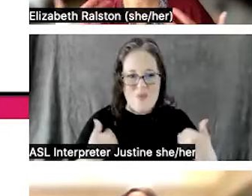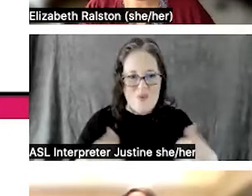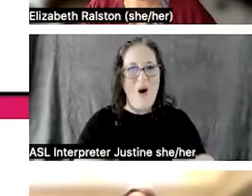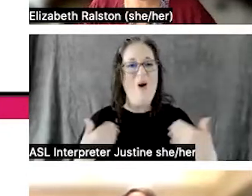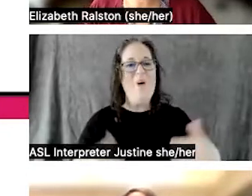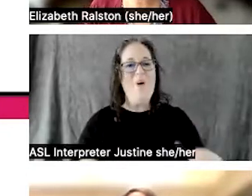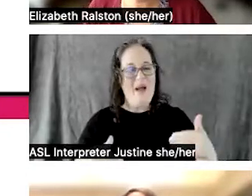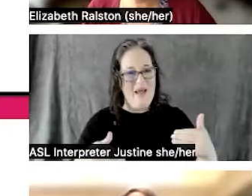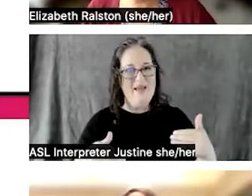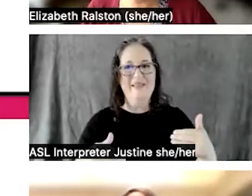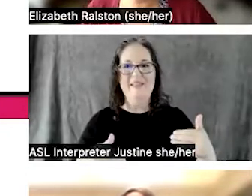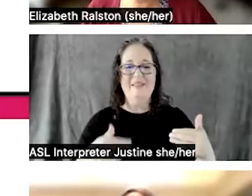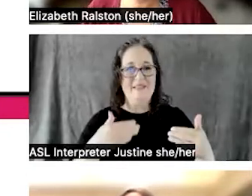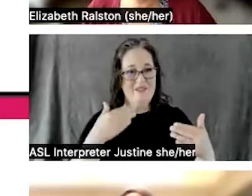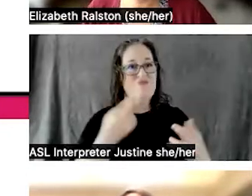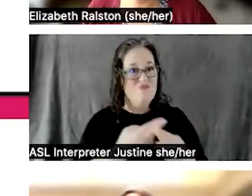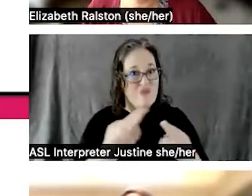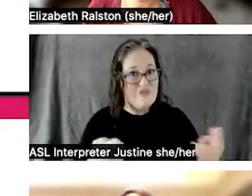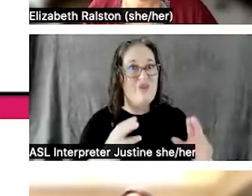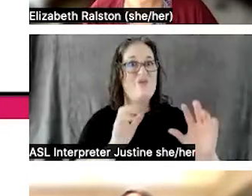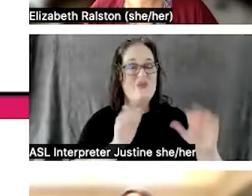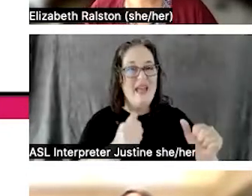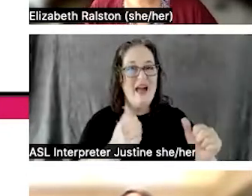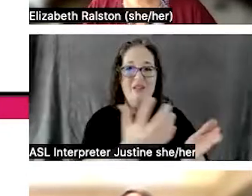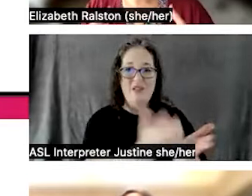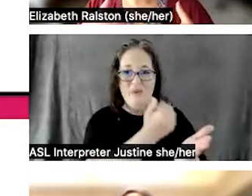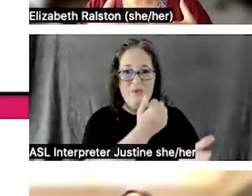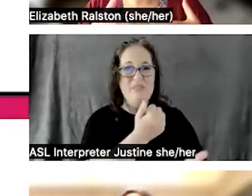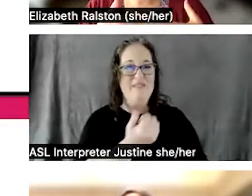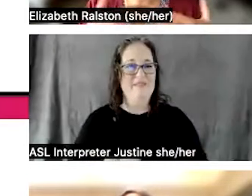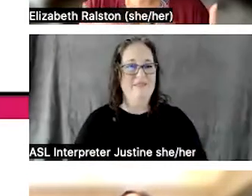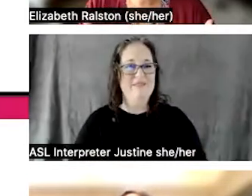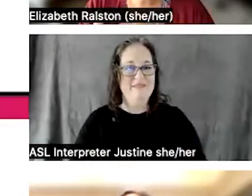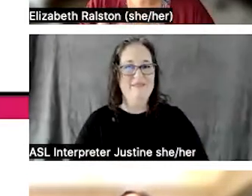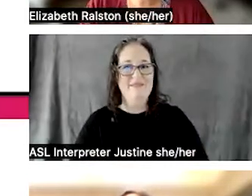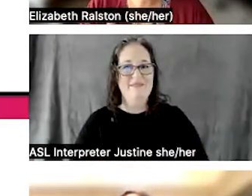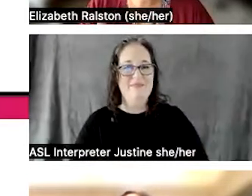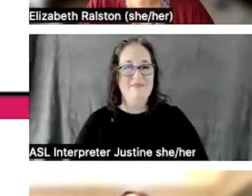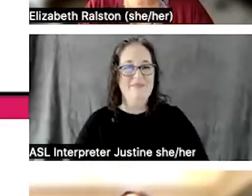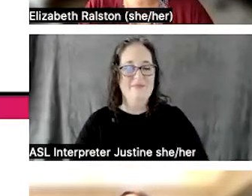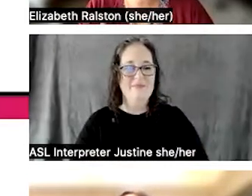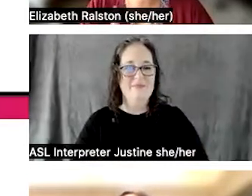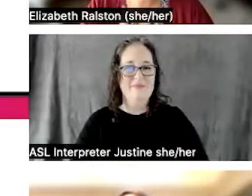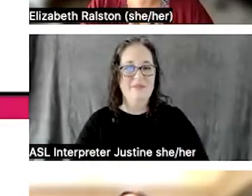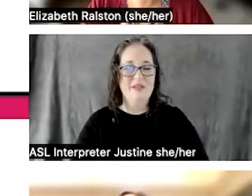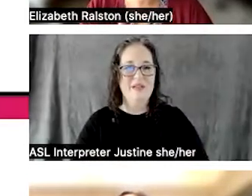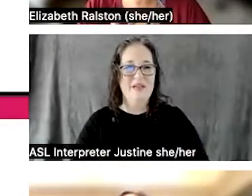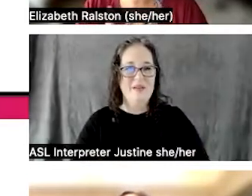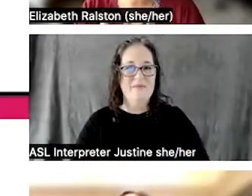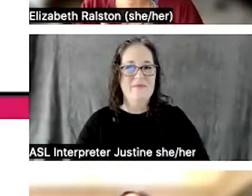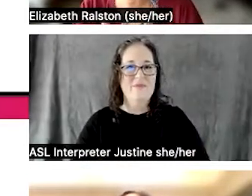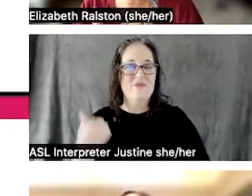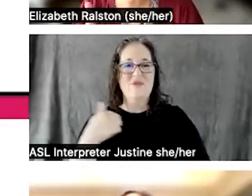actually some resources that we can use. And so they went through different venues and what kind